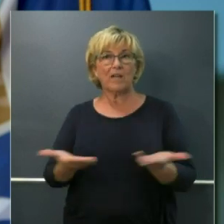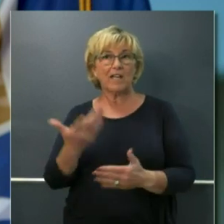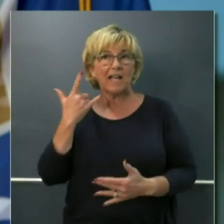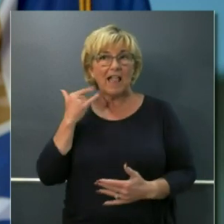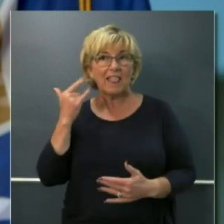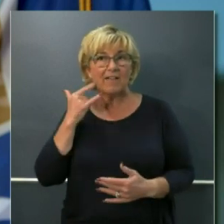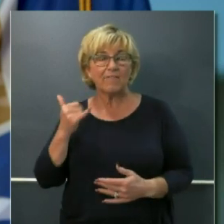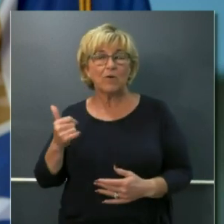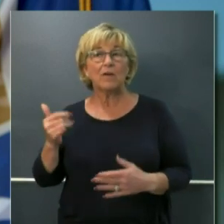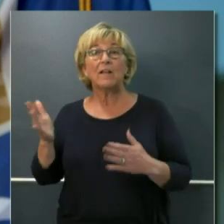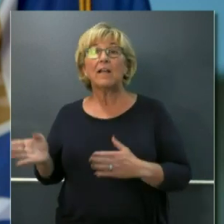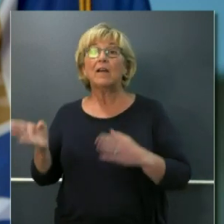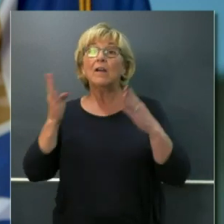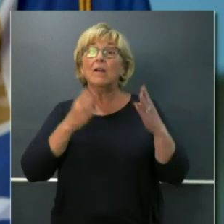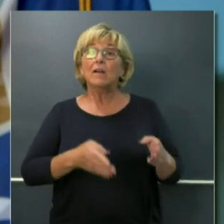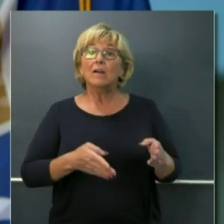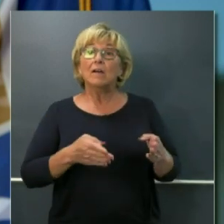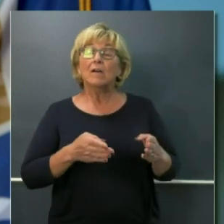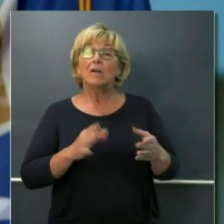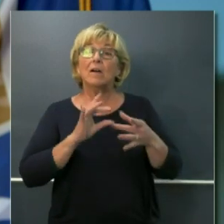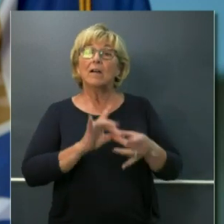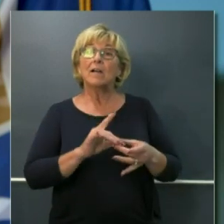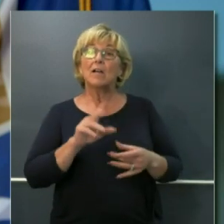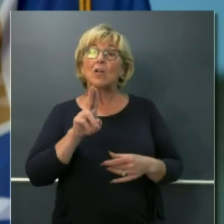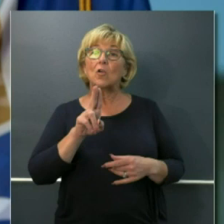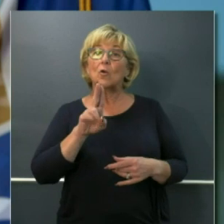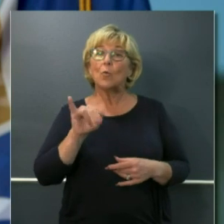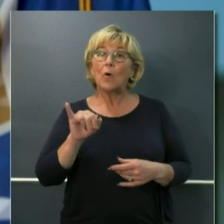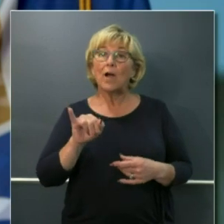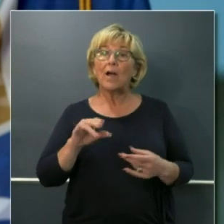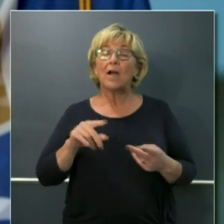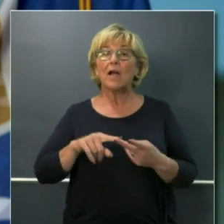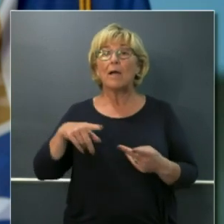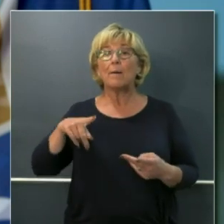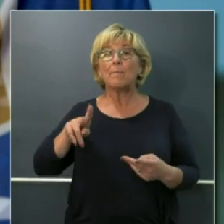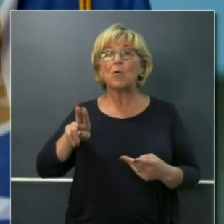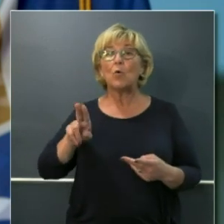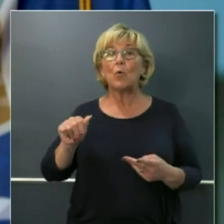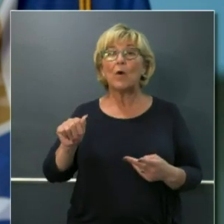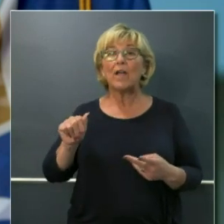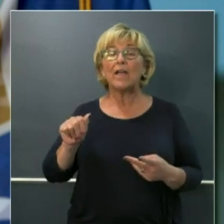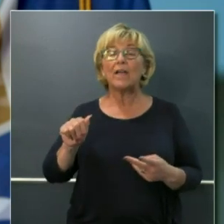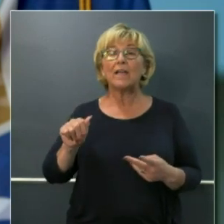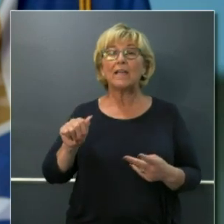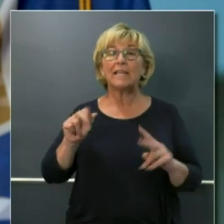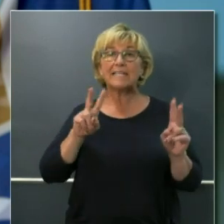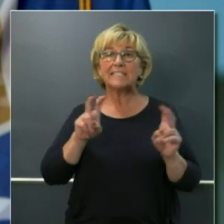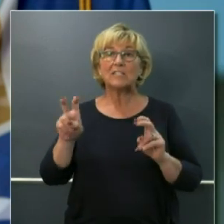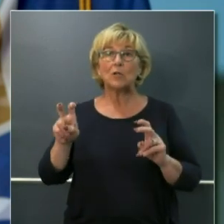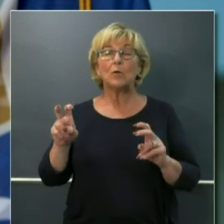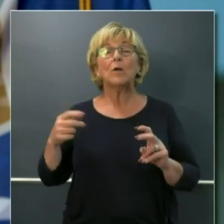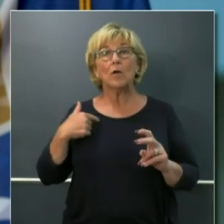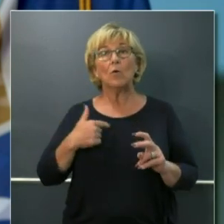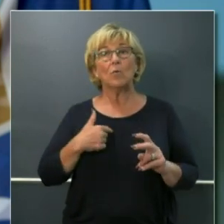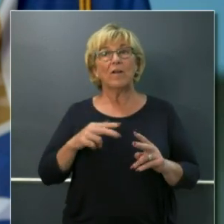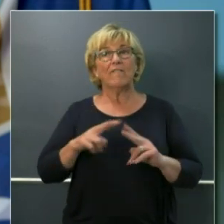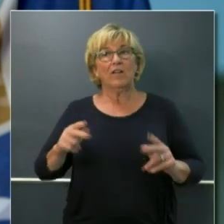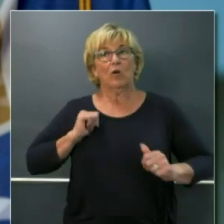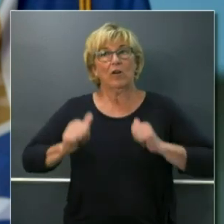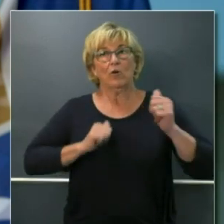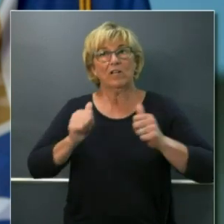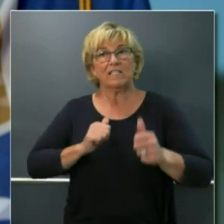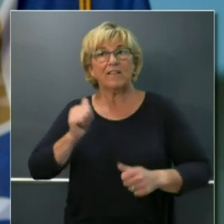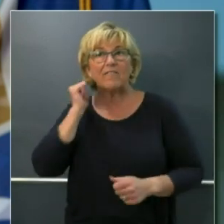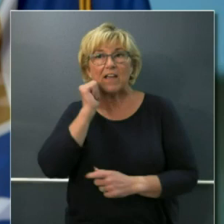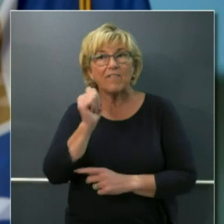As it relates to the UI issues and the PUA issues, we've been very aggressive on a